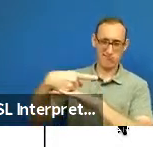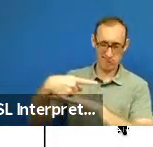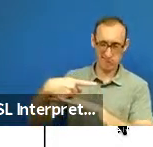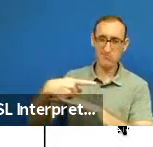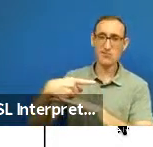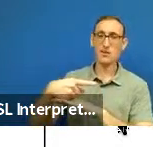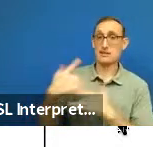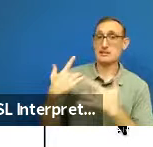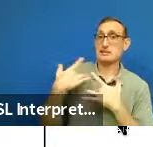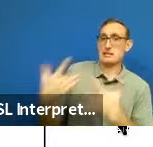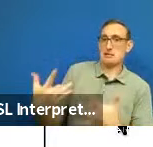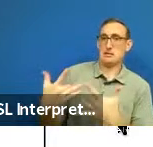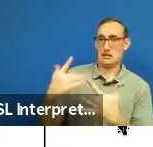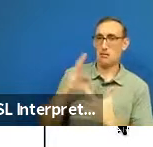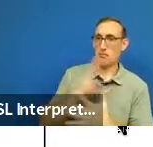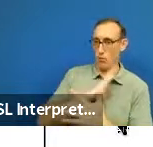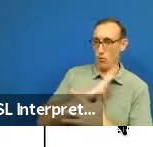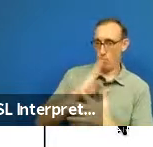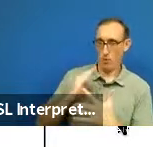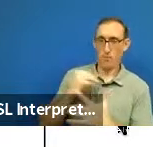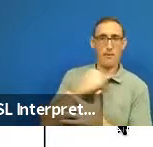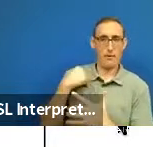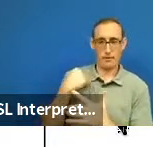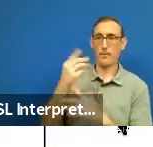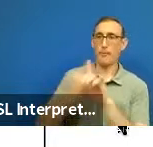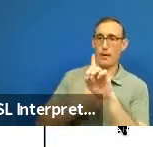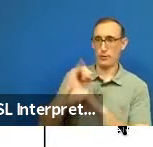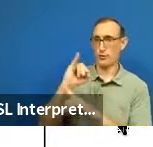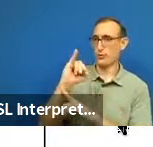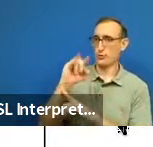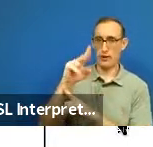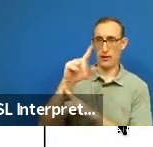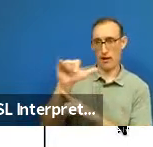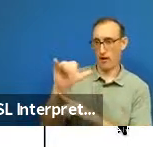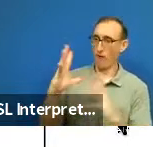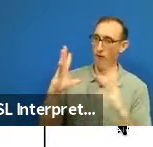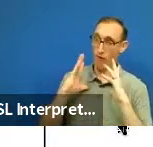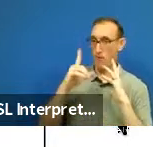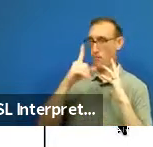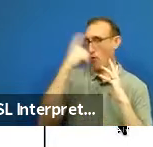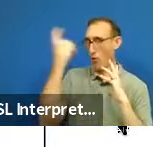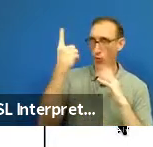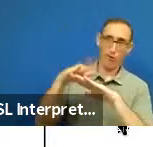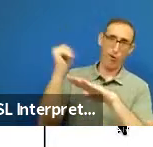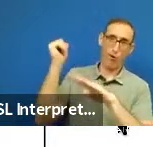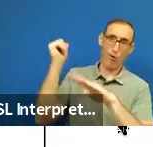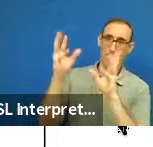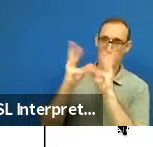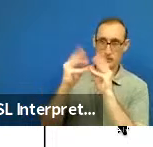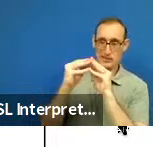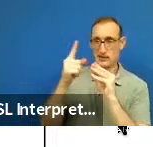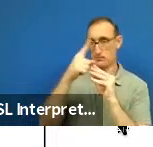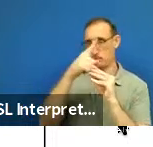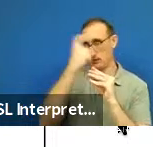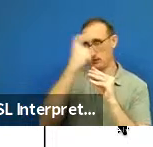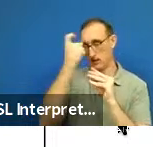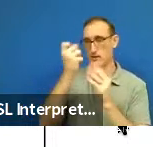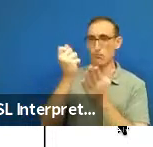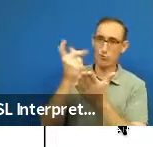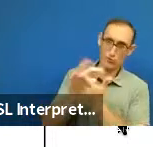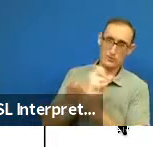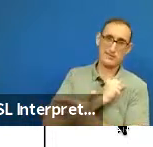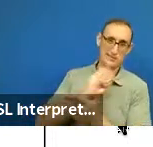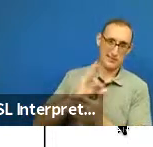July off, but almost always we had a call meeting because we needed to go ahead and approve personnel because